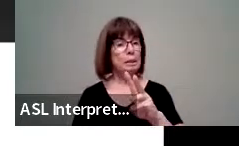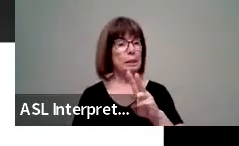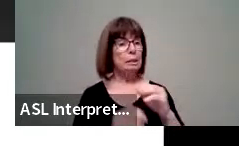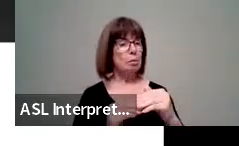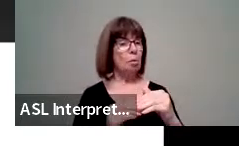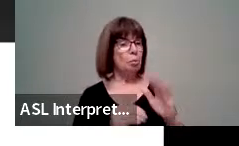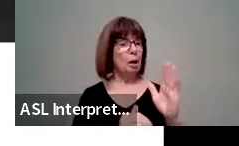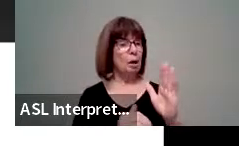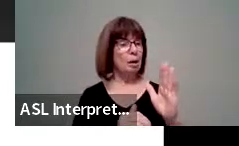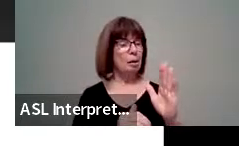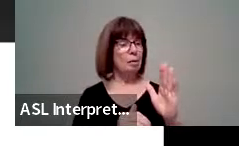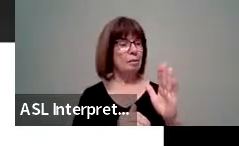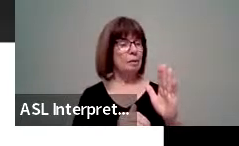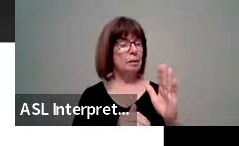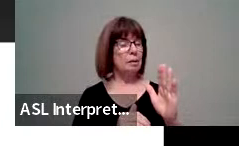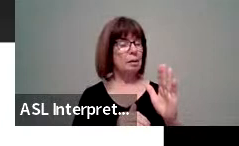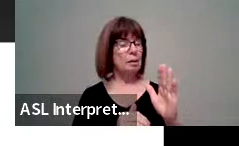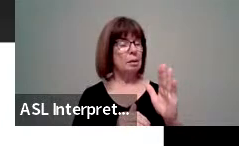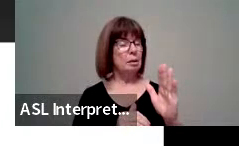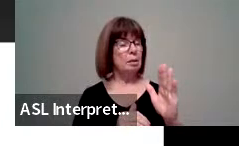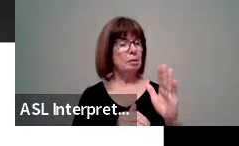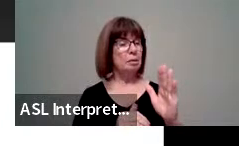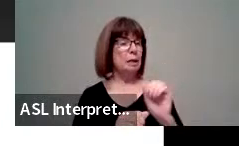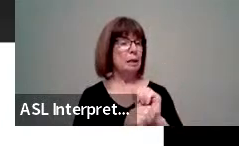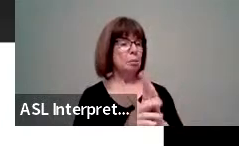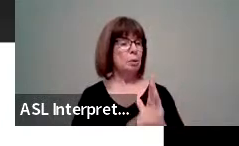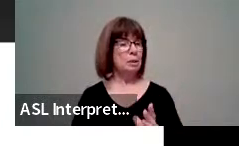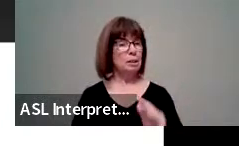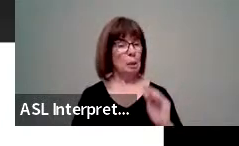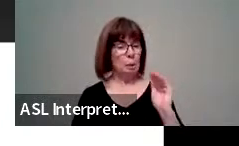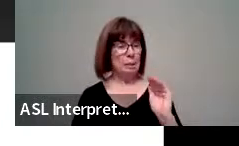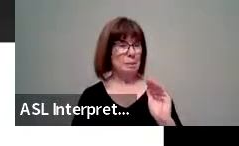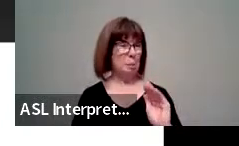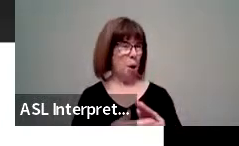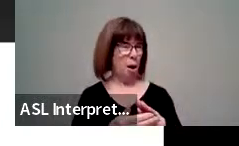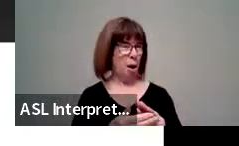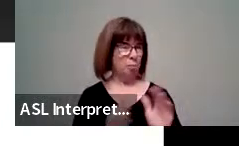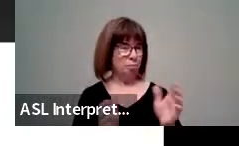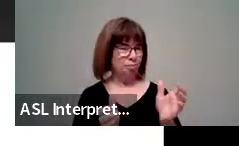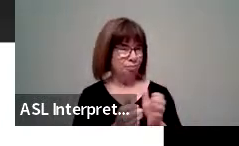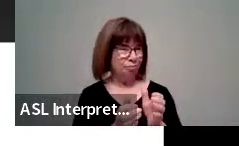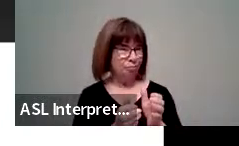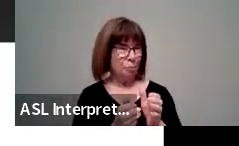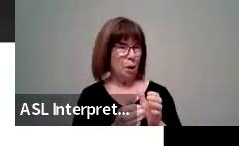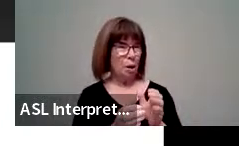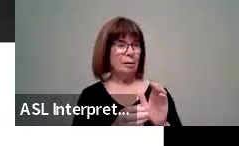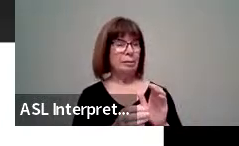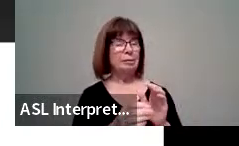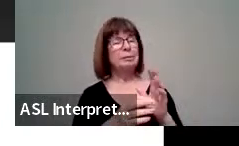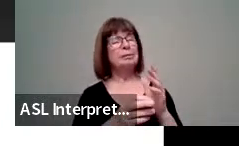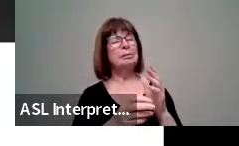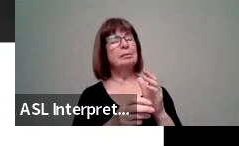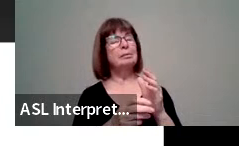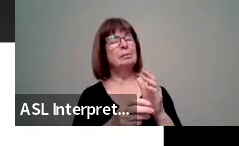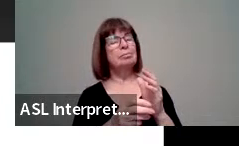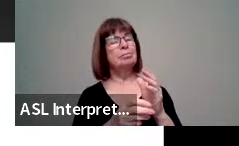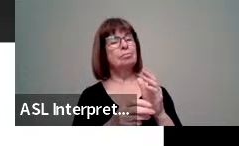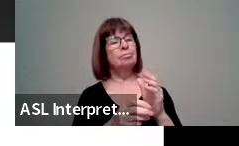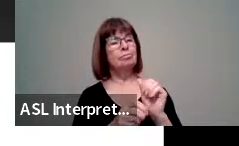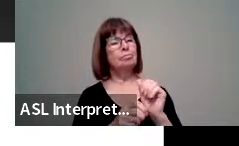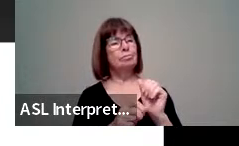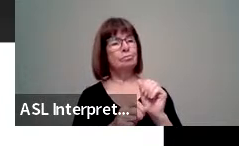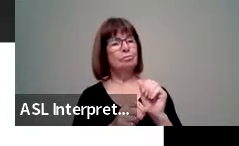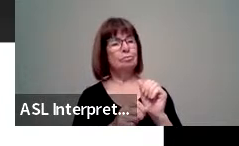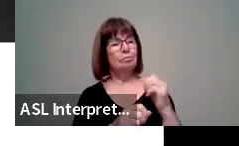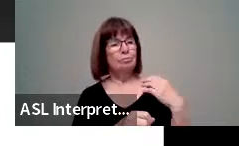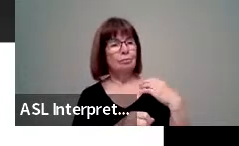So small employers are not covered by this policy. I've included a link there. We can